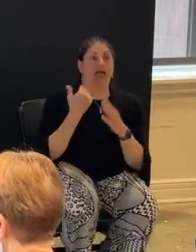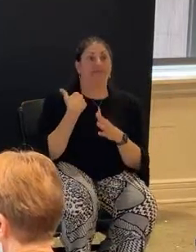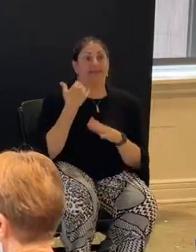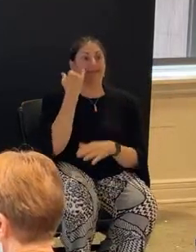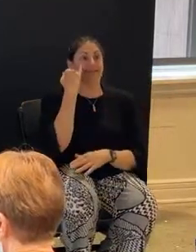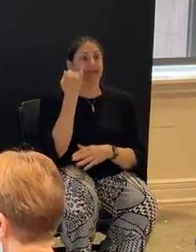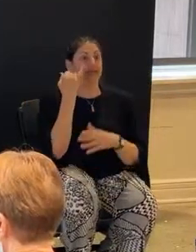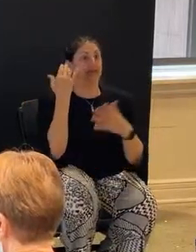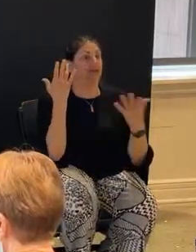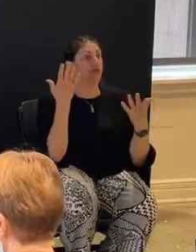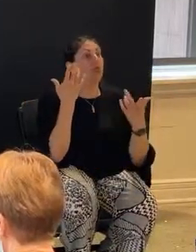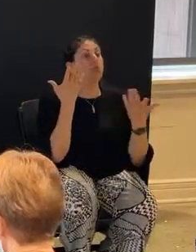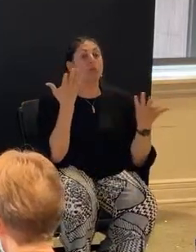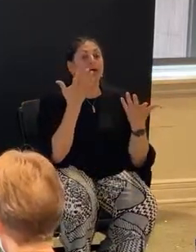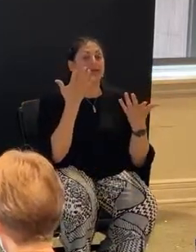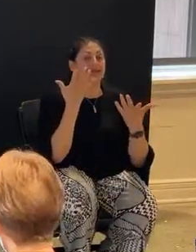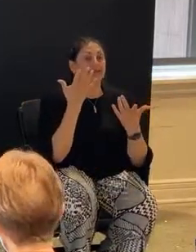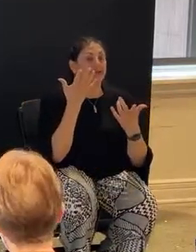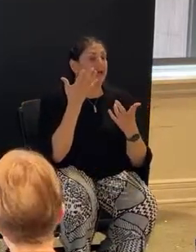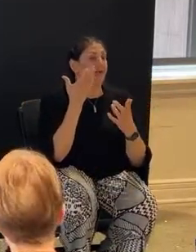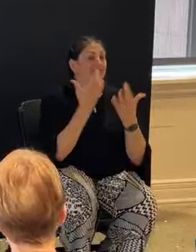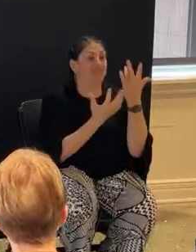catastrophic fires. That would be great.